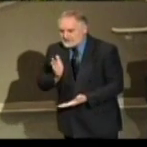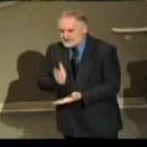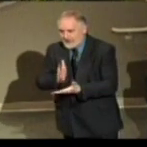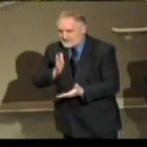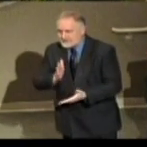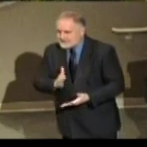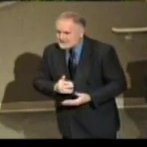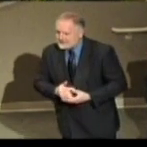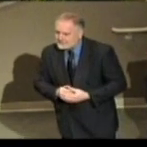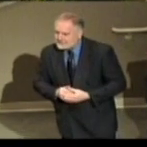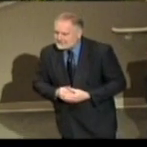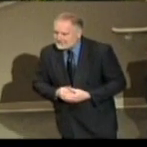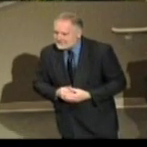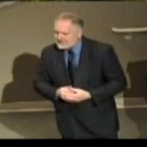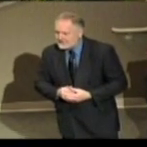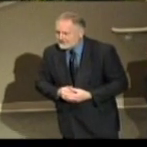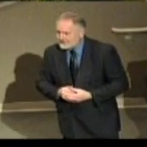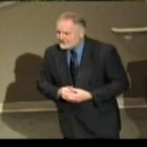it.